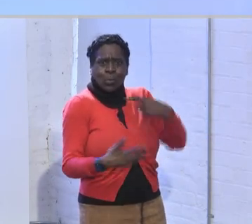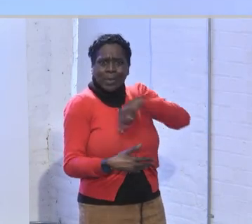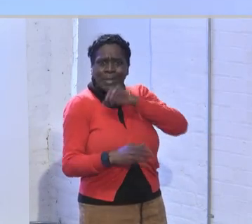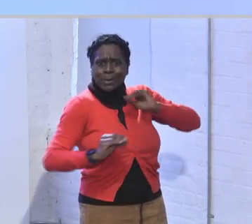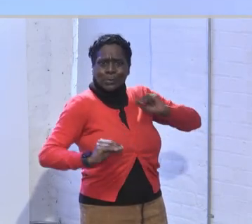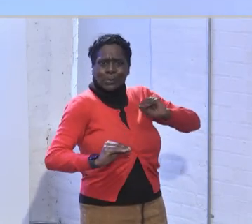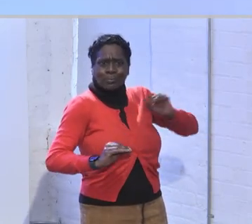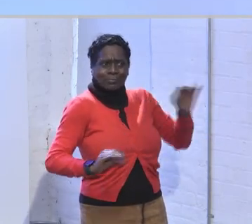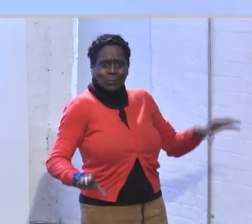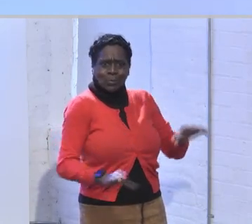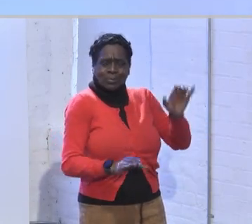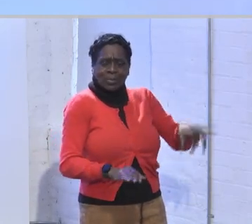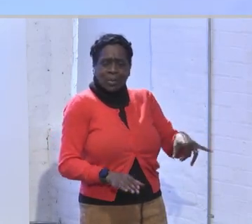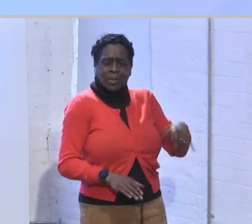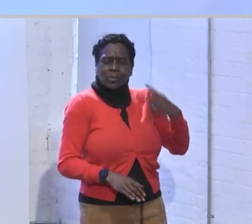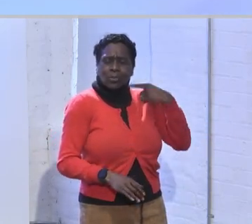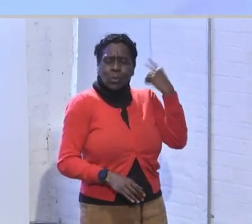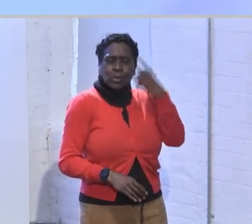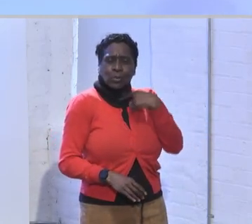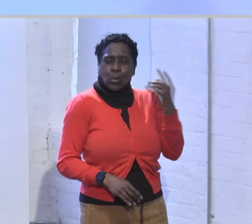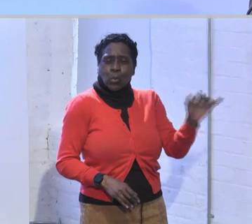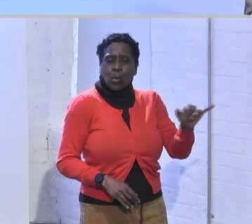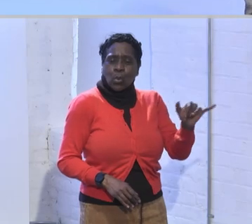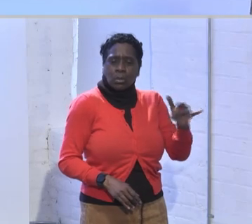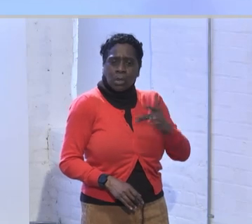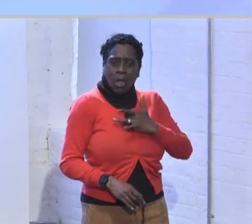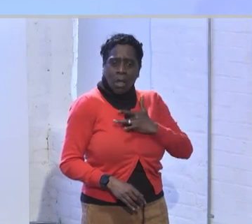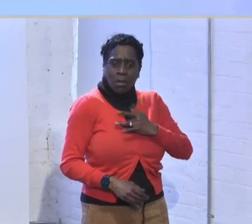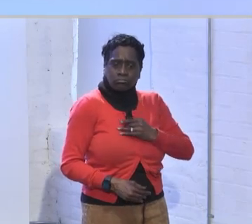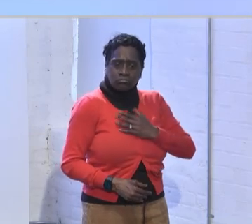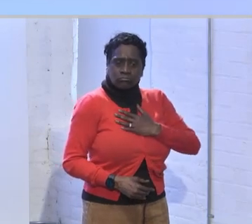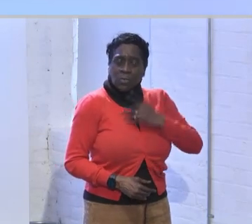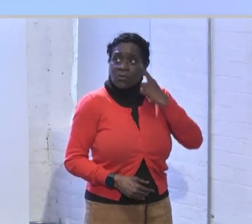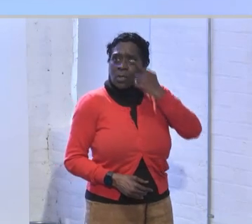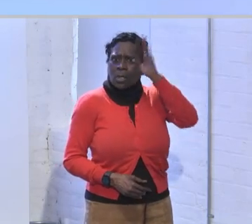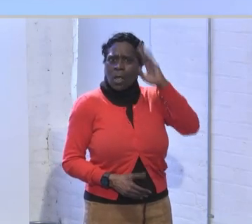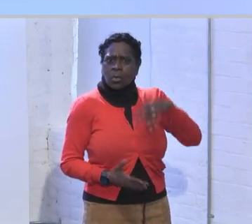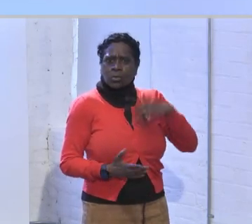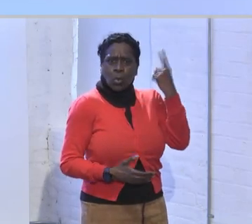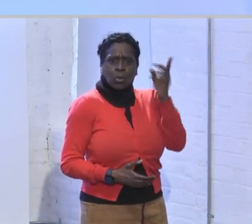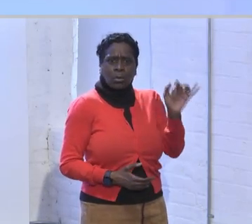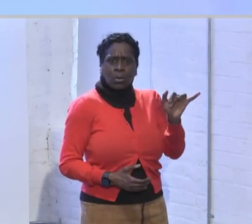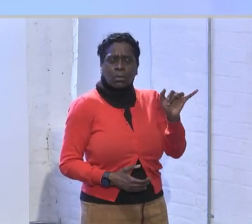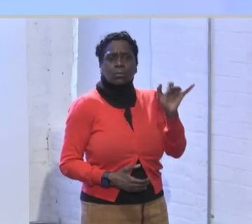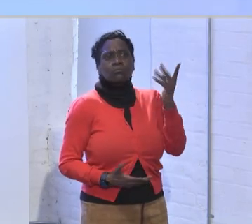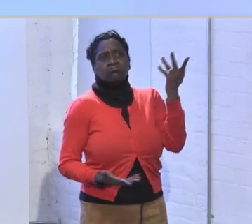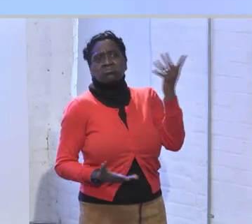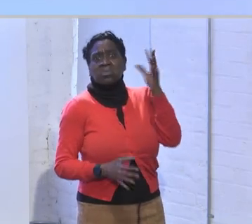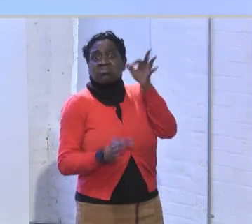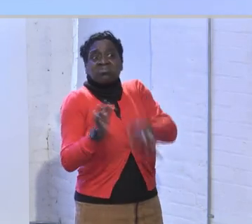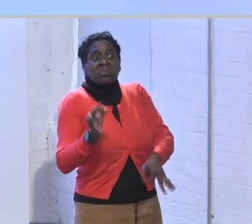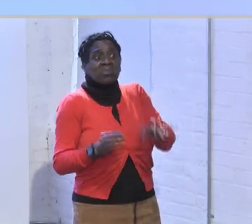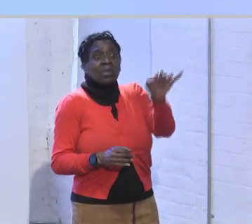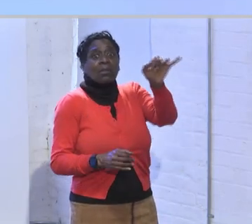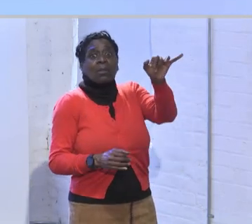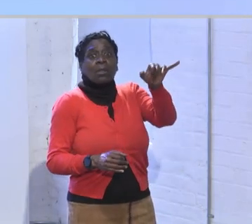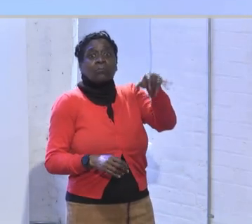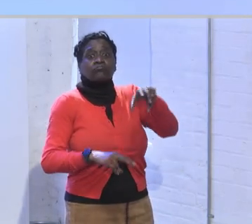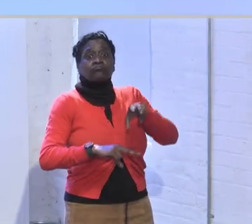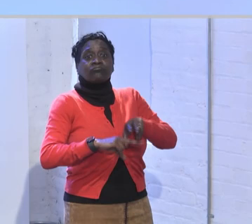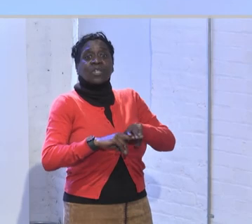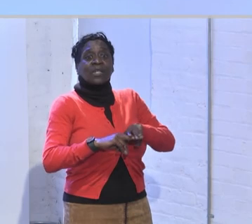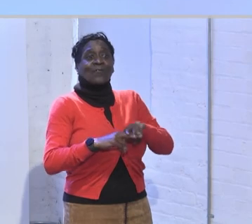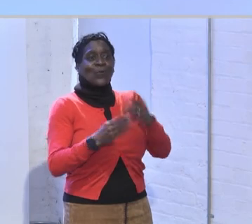this. So what does that look like to stir our affection for God? I think sometimes it's something as simple as sitting down